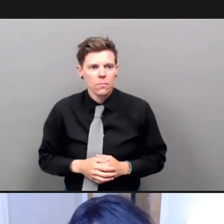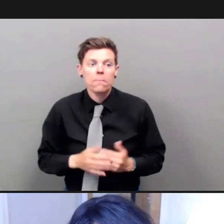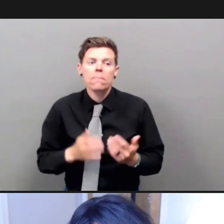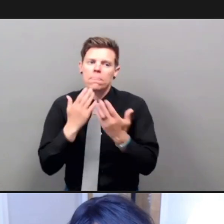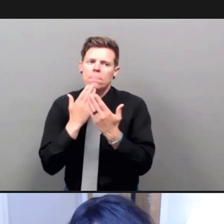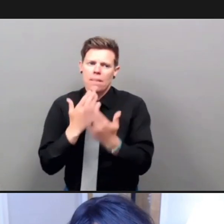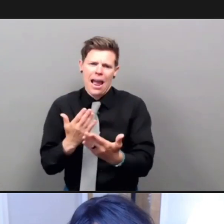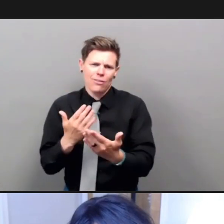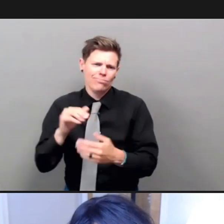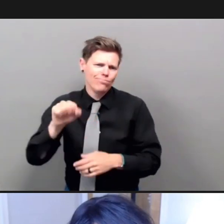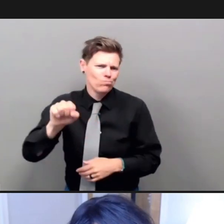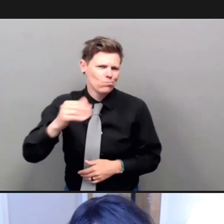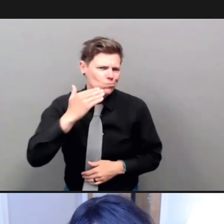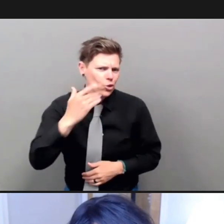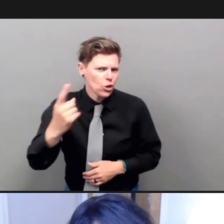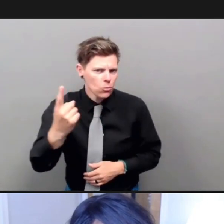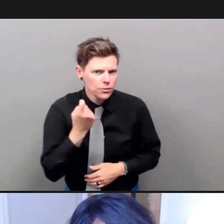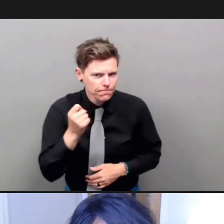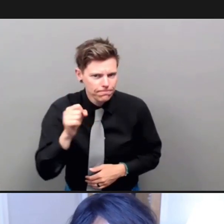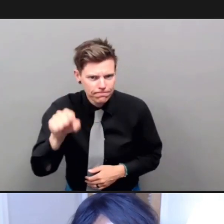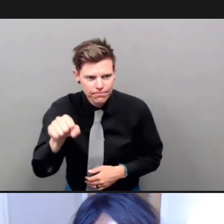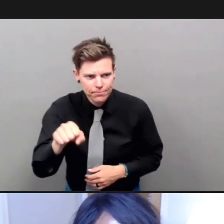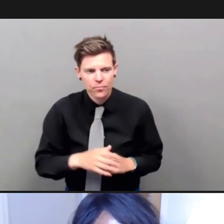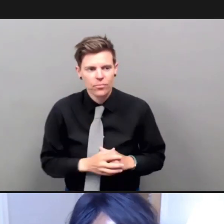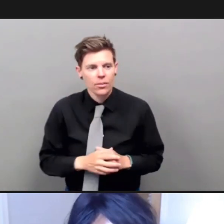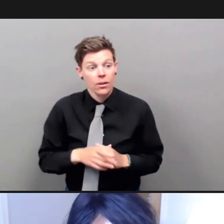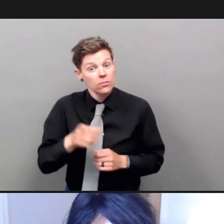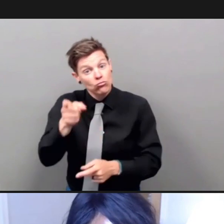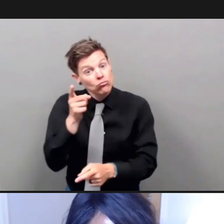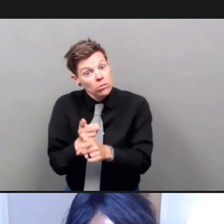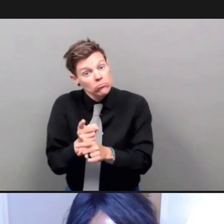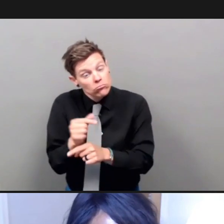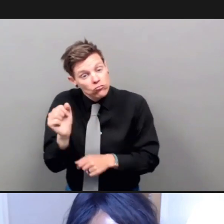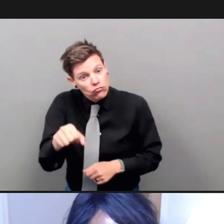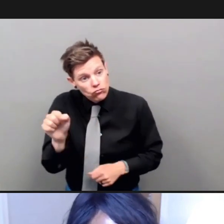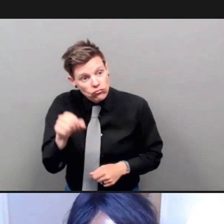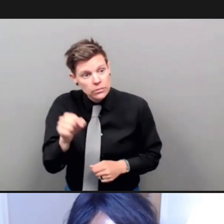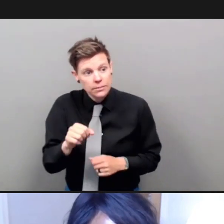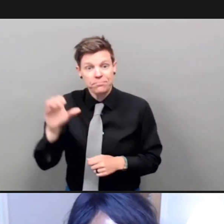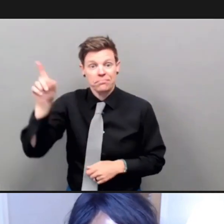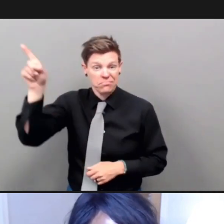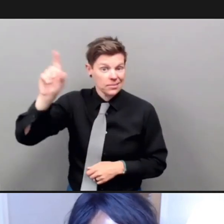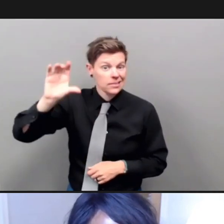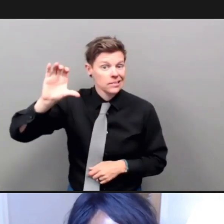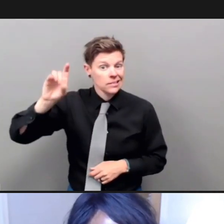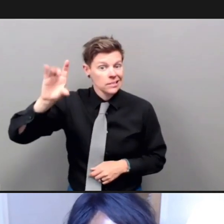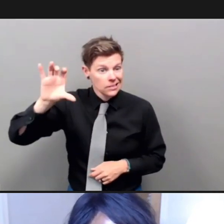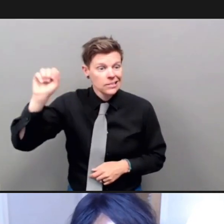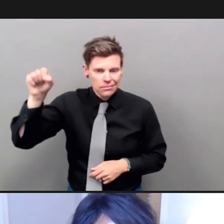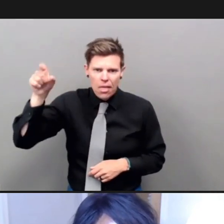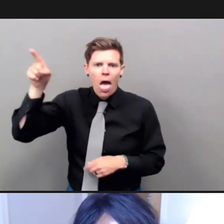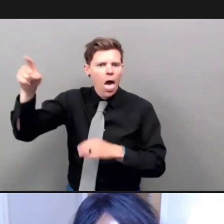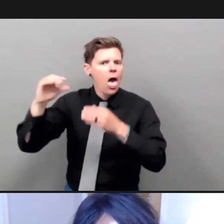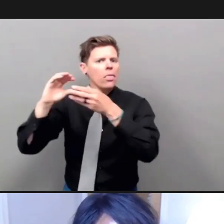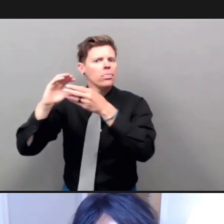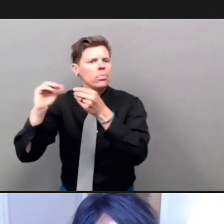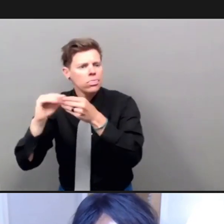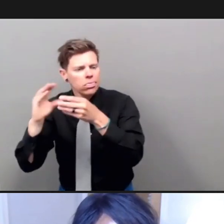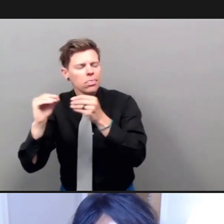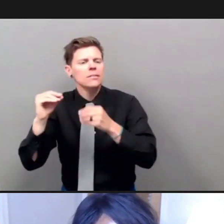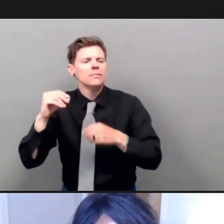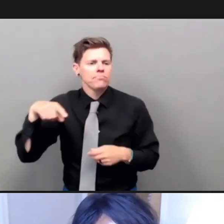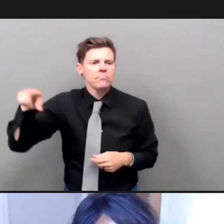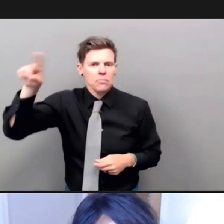And you're correct. So the CDC recently announced that they'll be shifting their vaccine